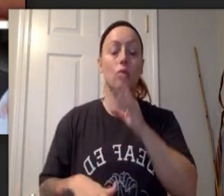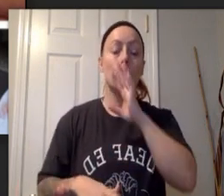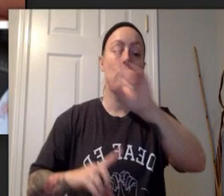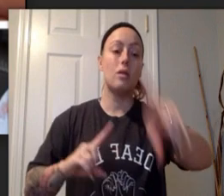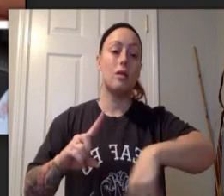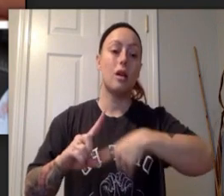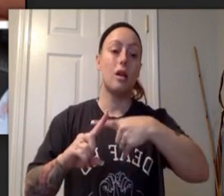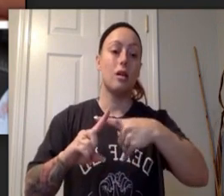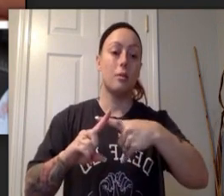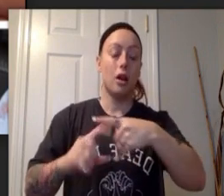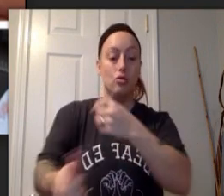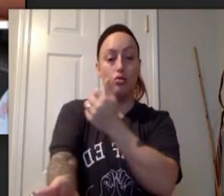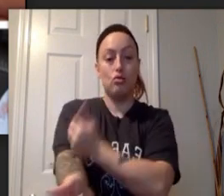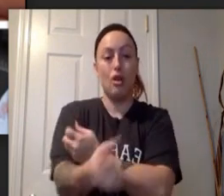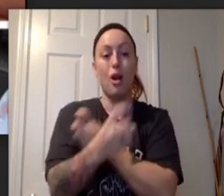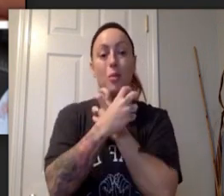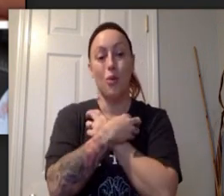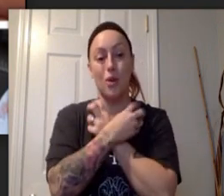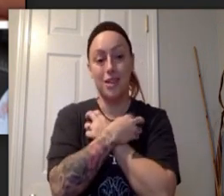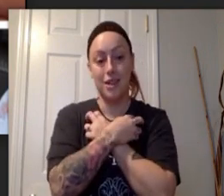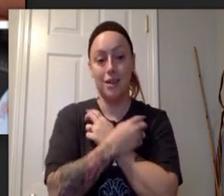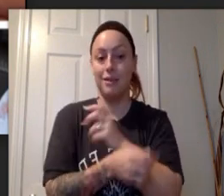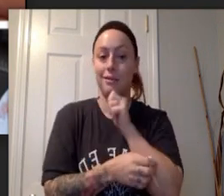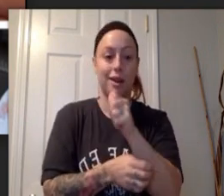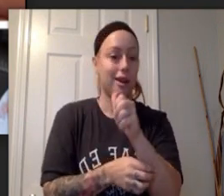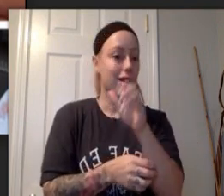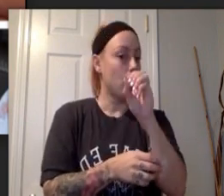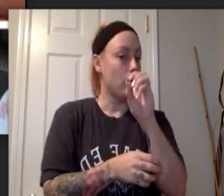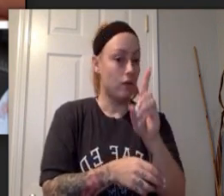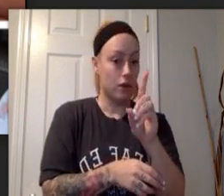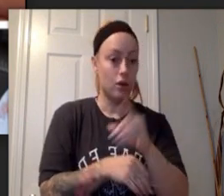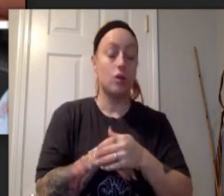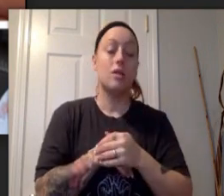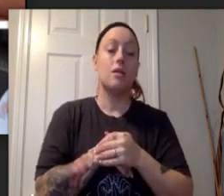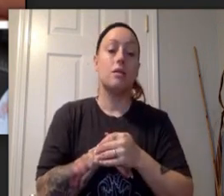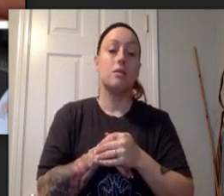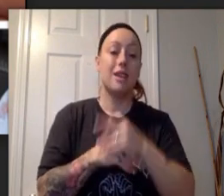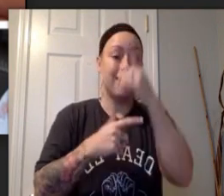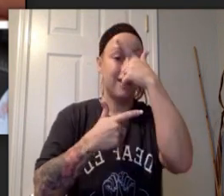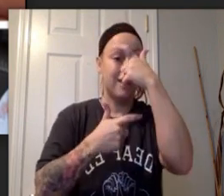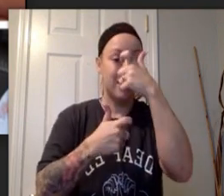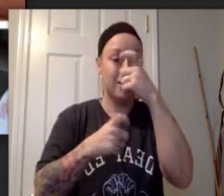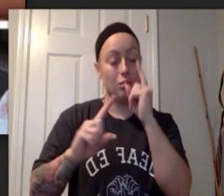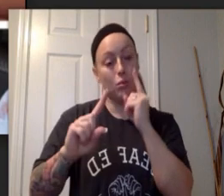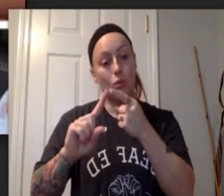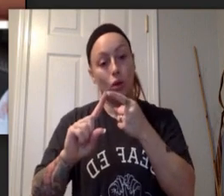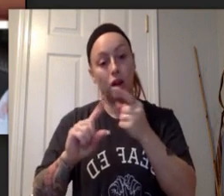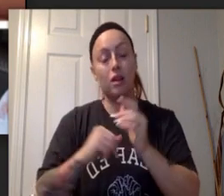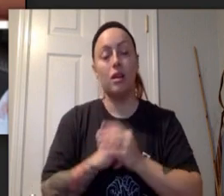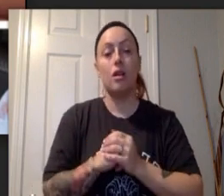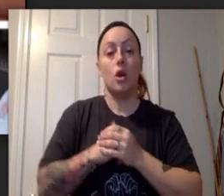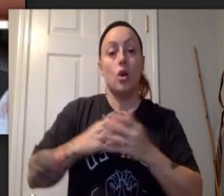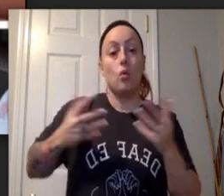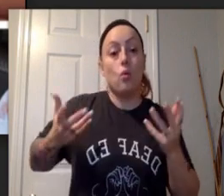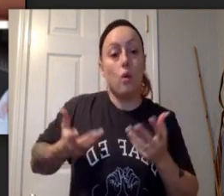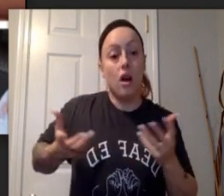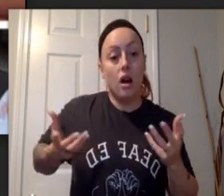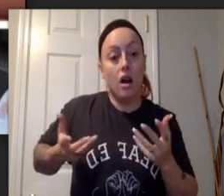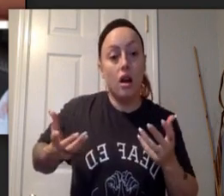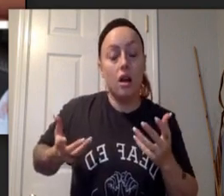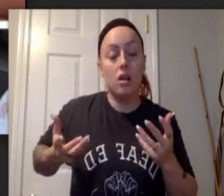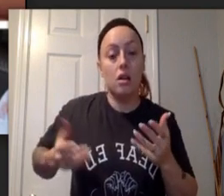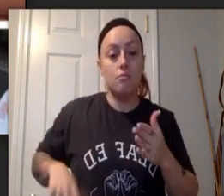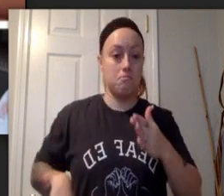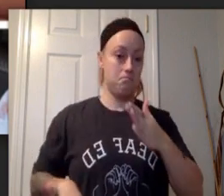drug poisonings, not overdoses. And this is a really interesting point, yet another TED talk that a colleague has brought